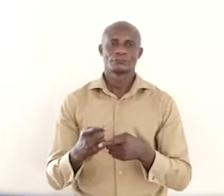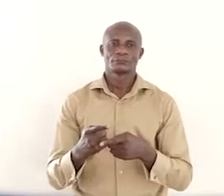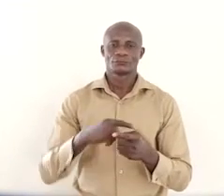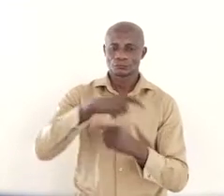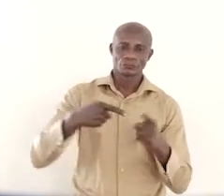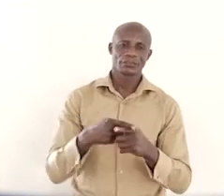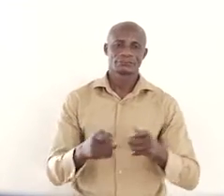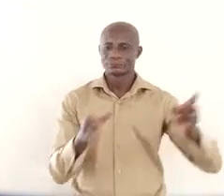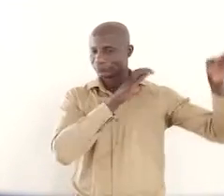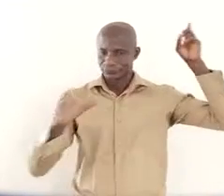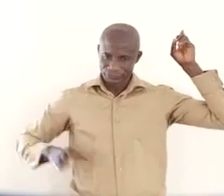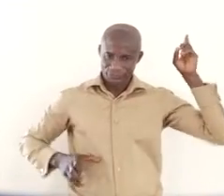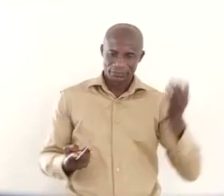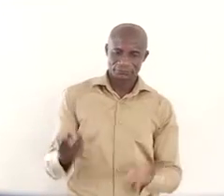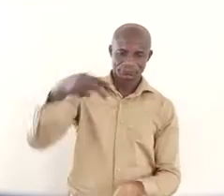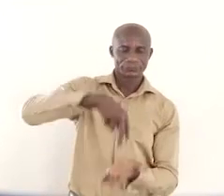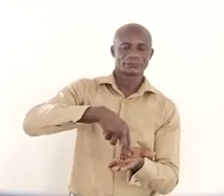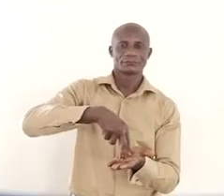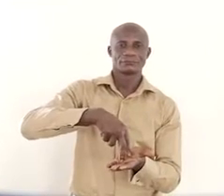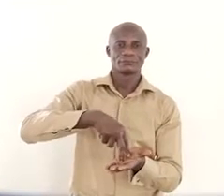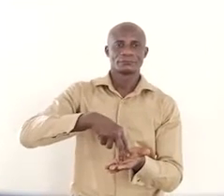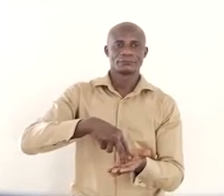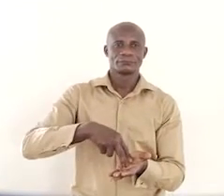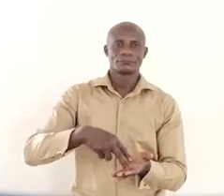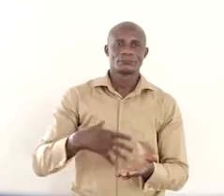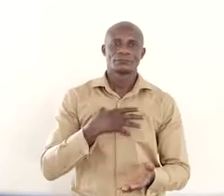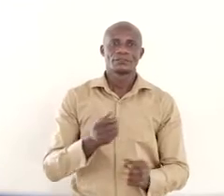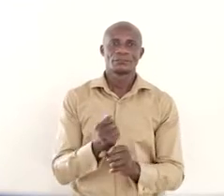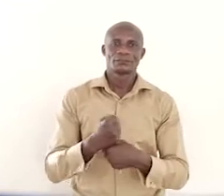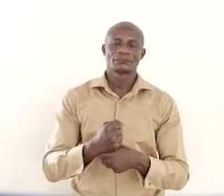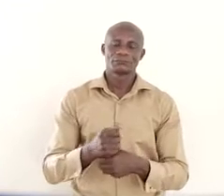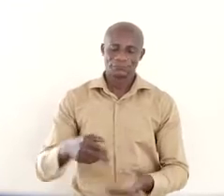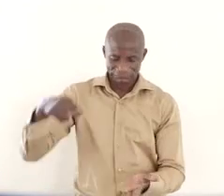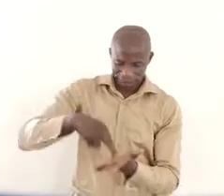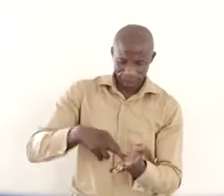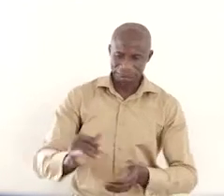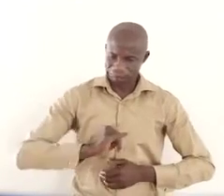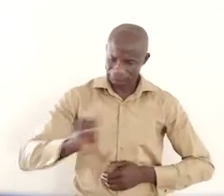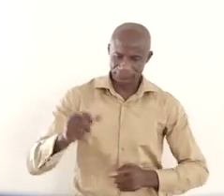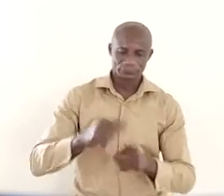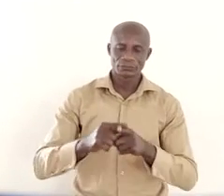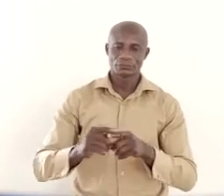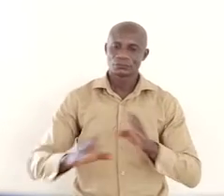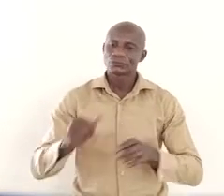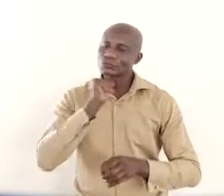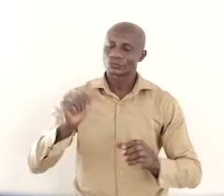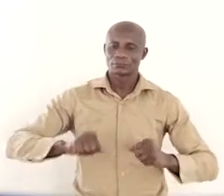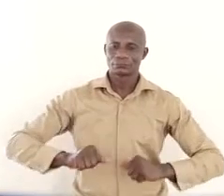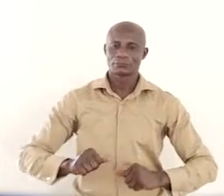when Christ resurrected and met them, he repeated the same words, "Do